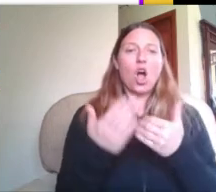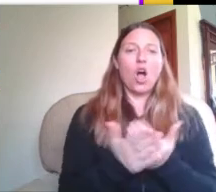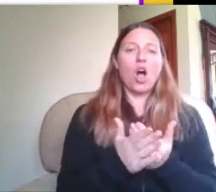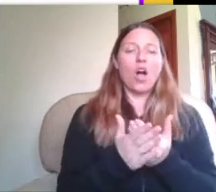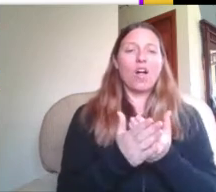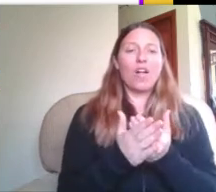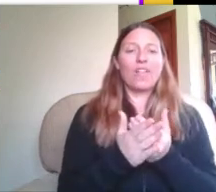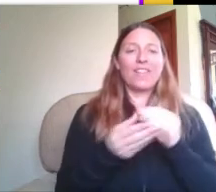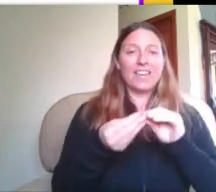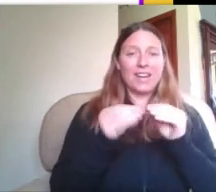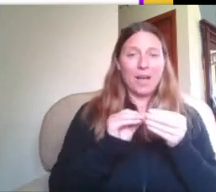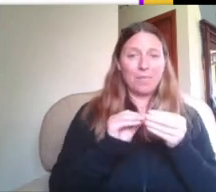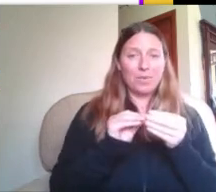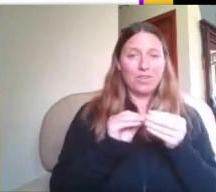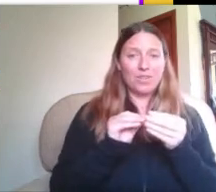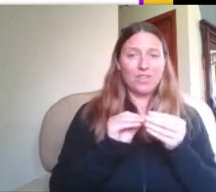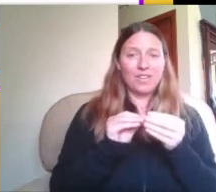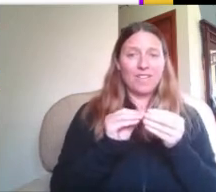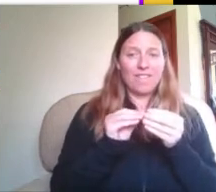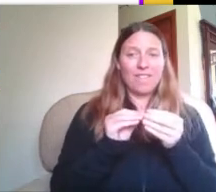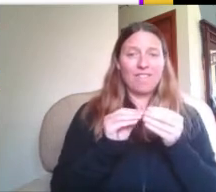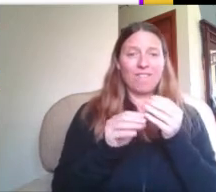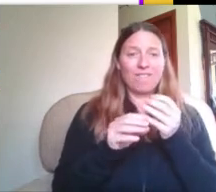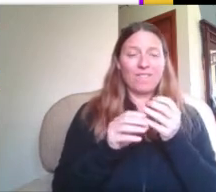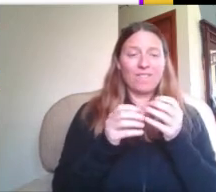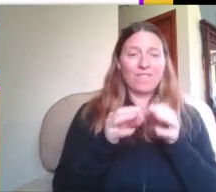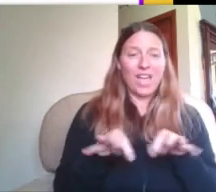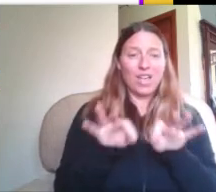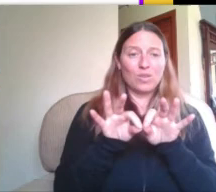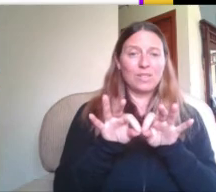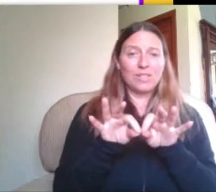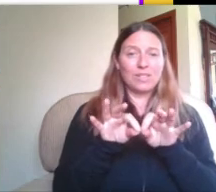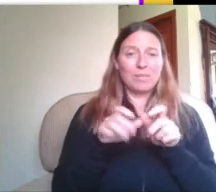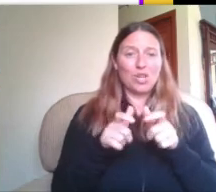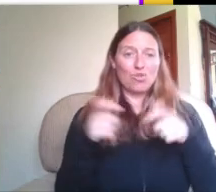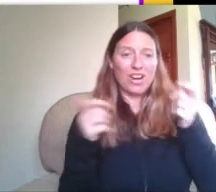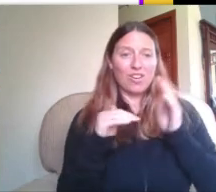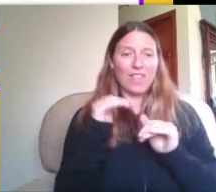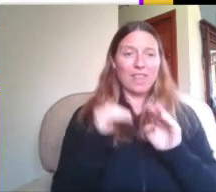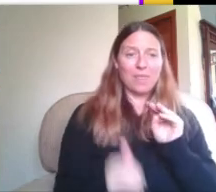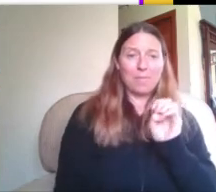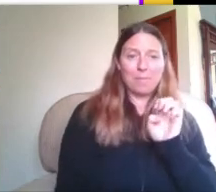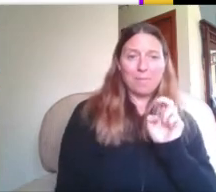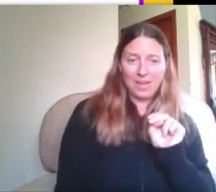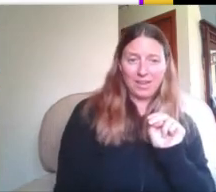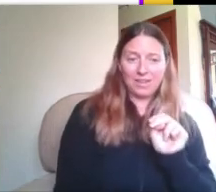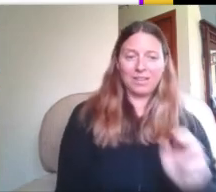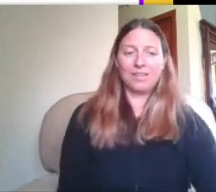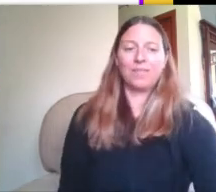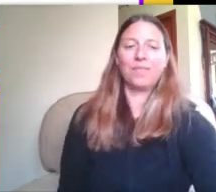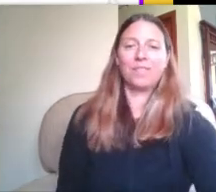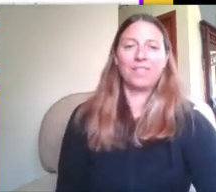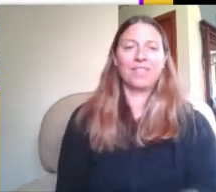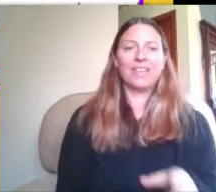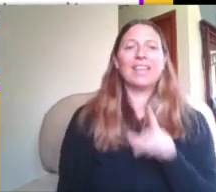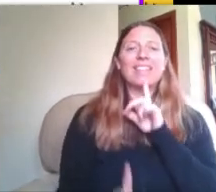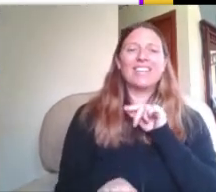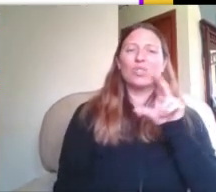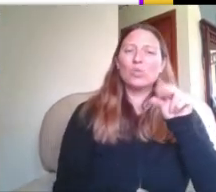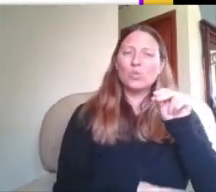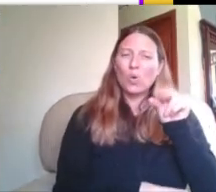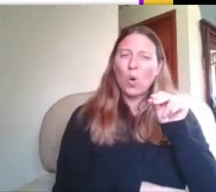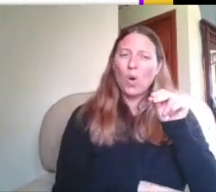mean? Yes or no? Well, the answer is no, because if you have all values that are greater than the